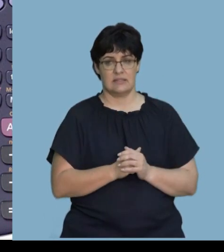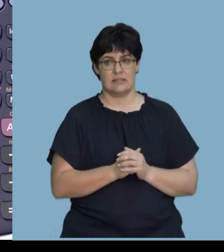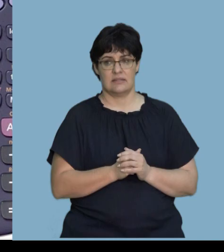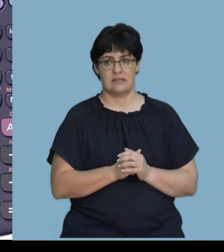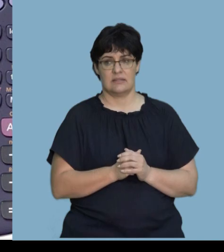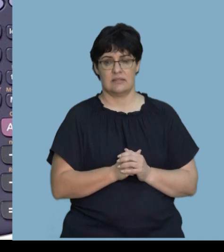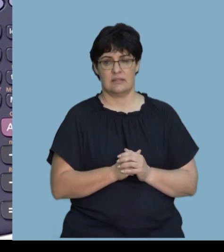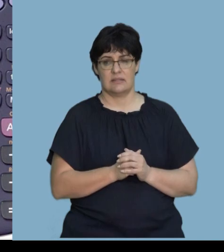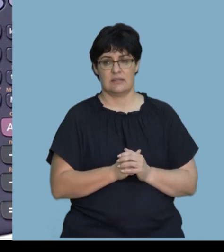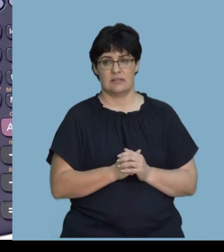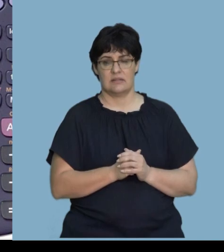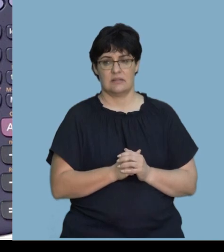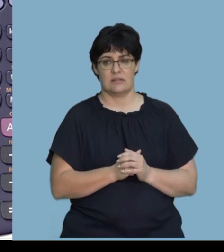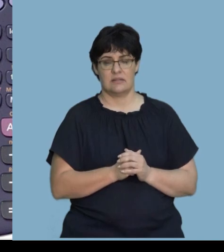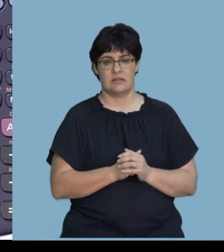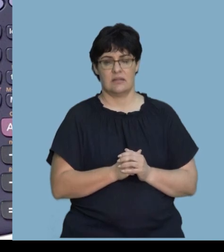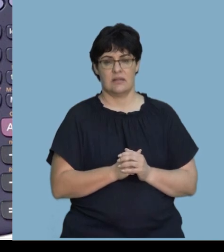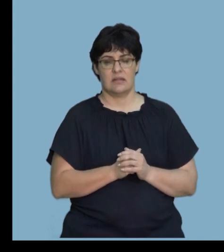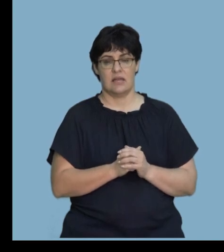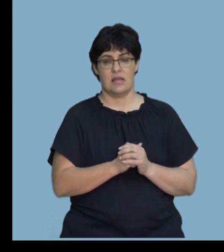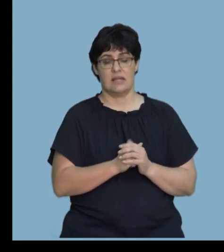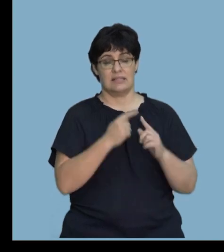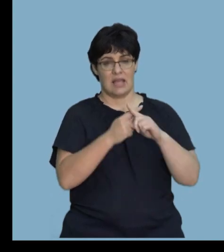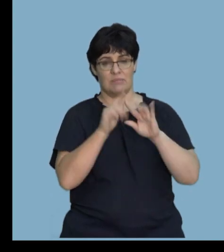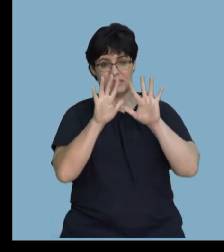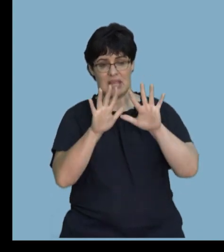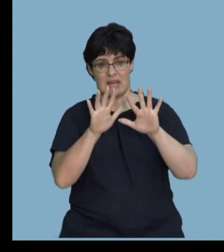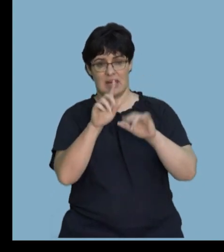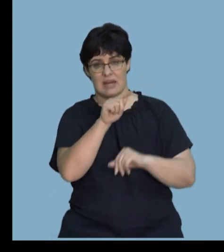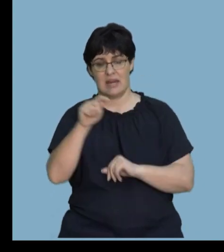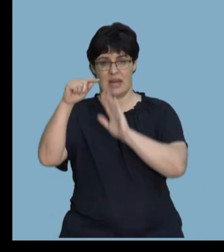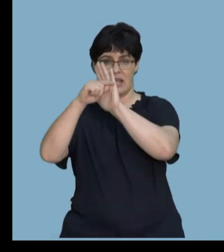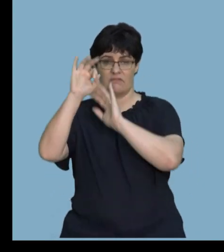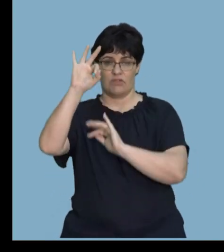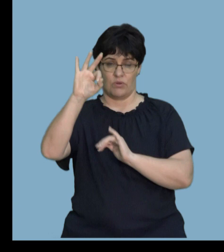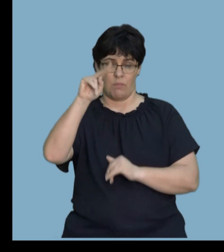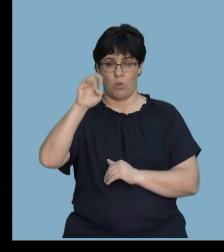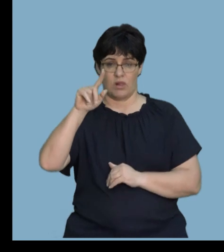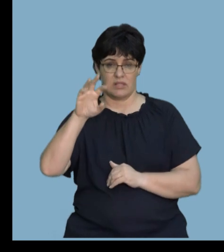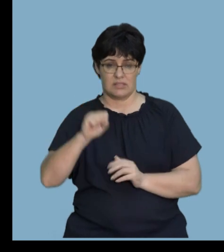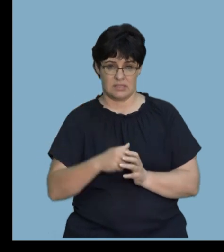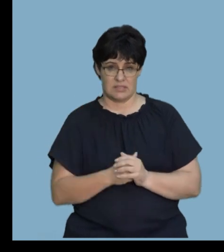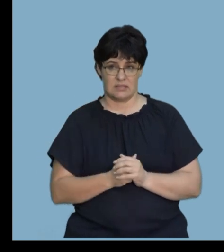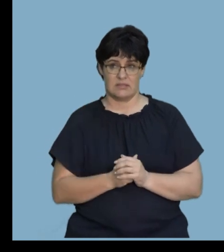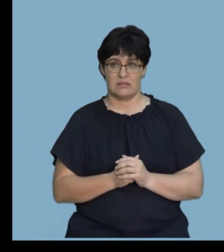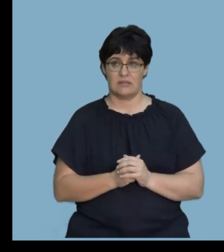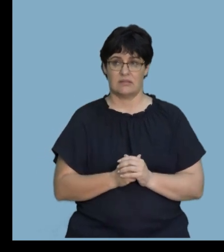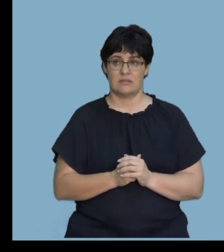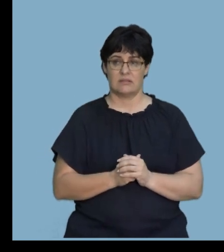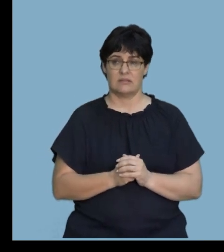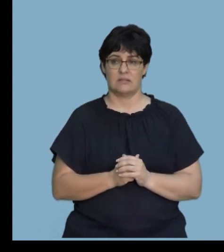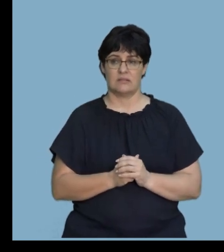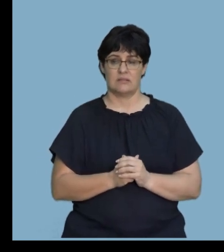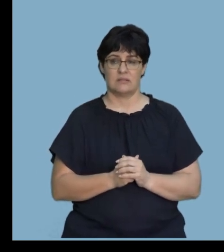times 10 exponent negative 3 moles. 8 times 10 exponent negative 3